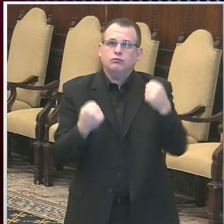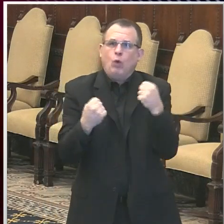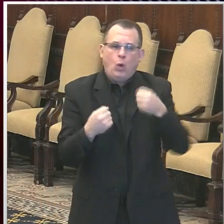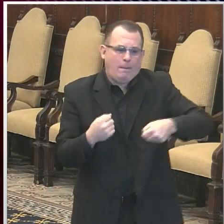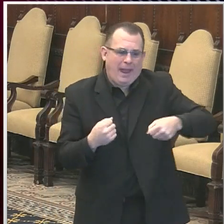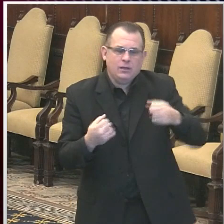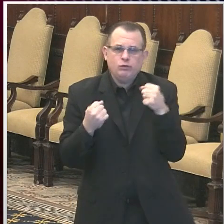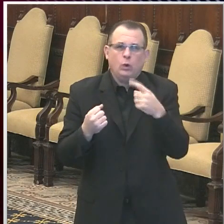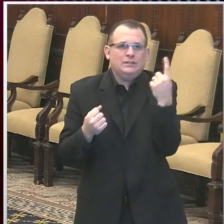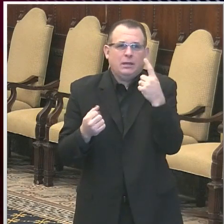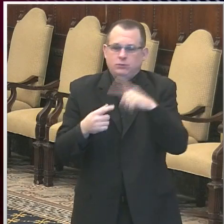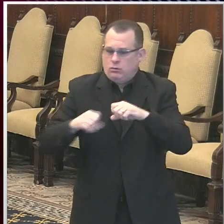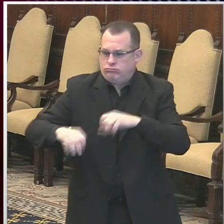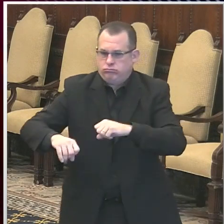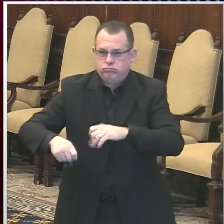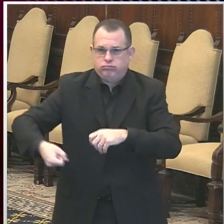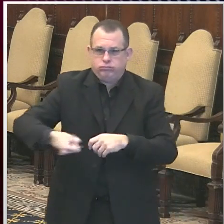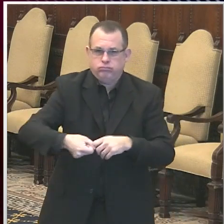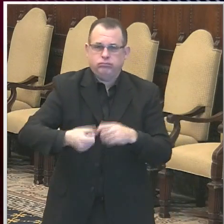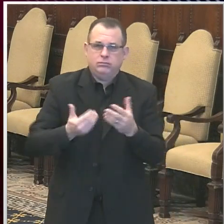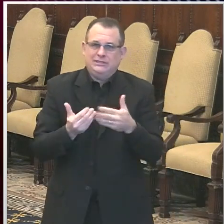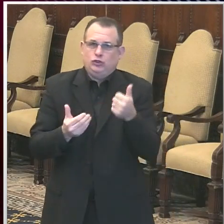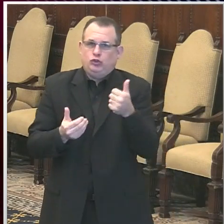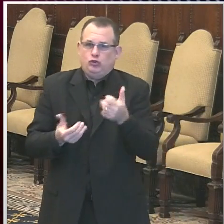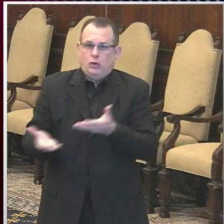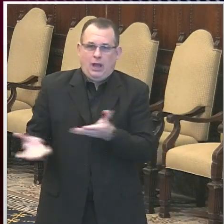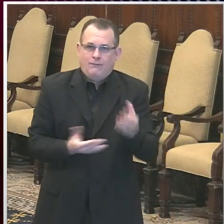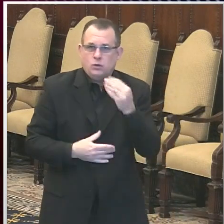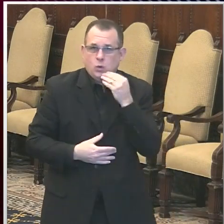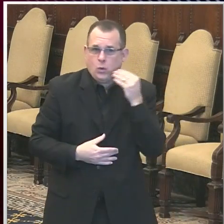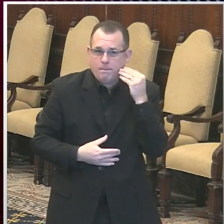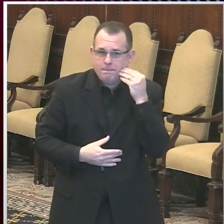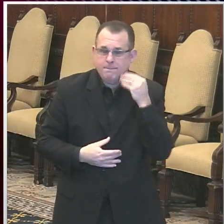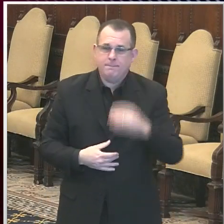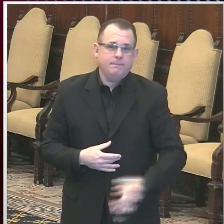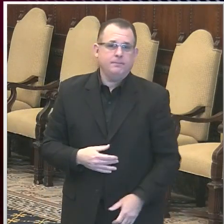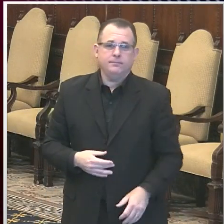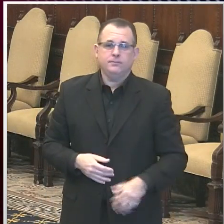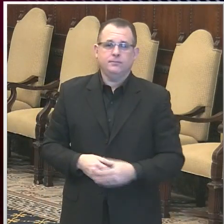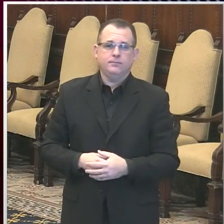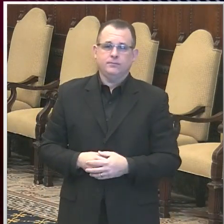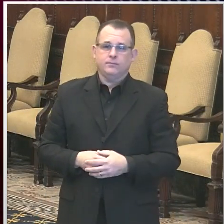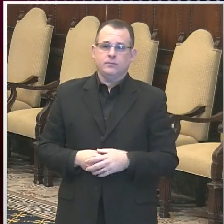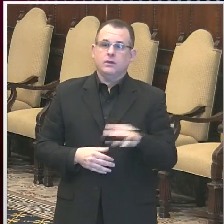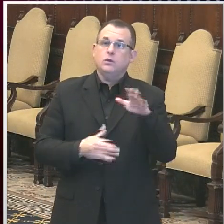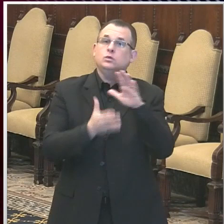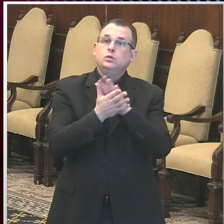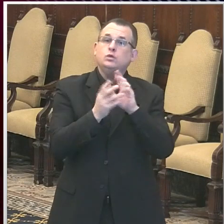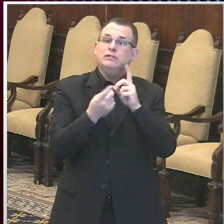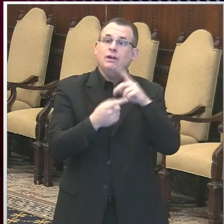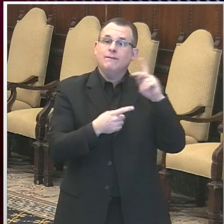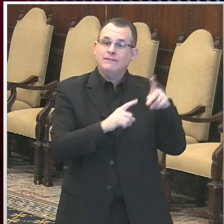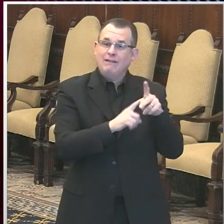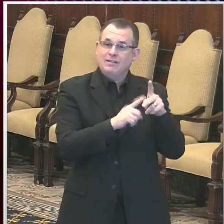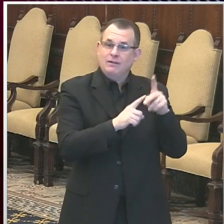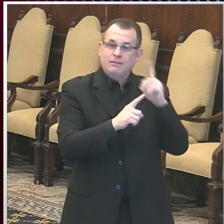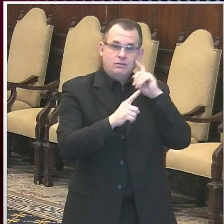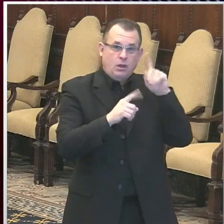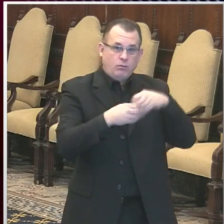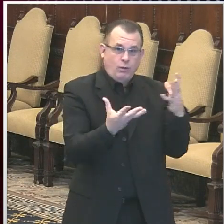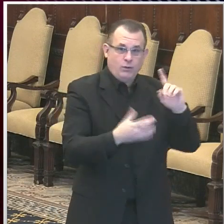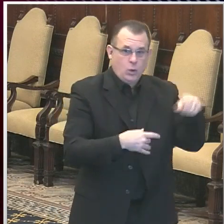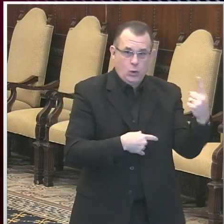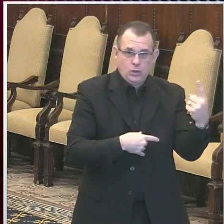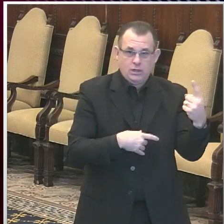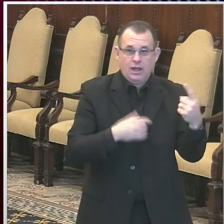sturdy bag or some type of cart. This change only applies to School District Philadelphia sites. Other student meal sites,